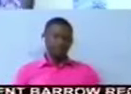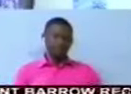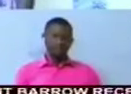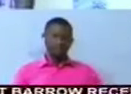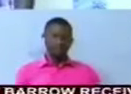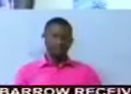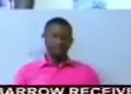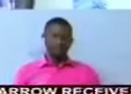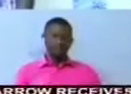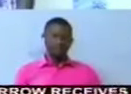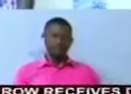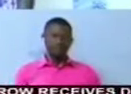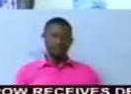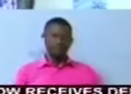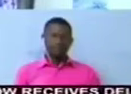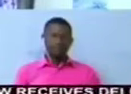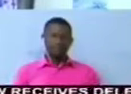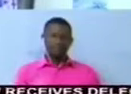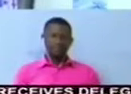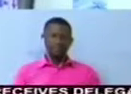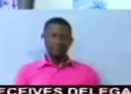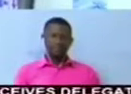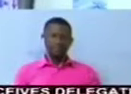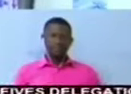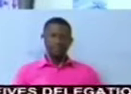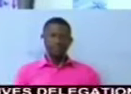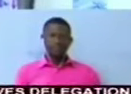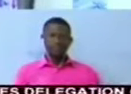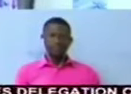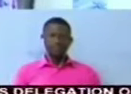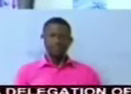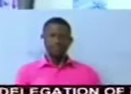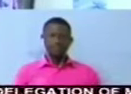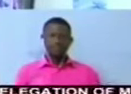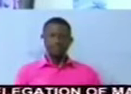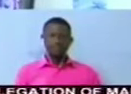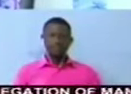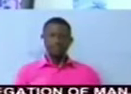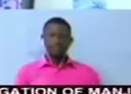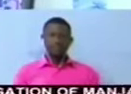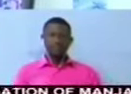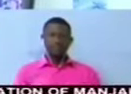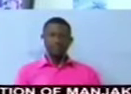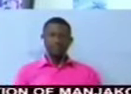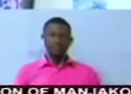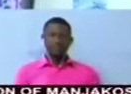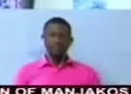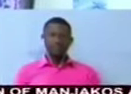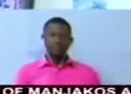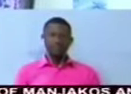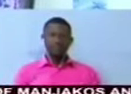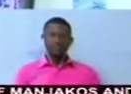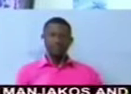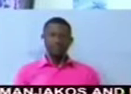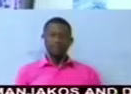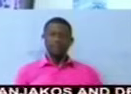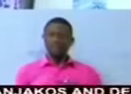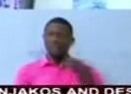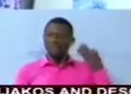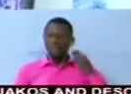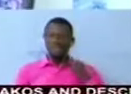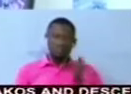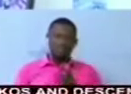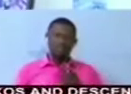muson na nek fi director of NSS time bo wala NIA hawma. The one I saw him, he was one time the director of